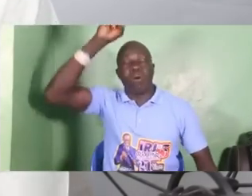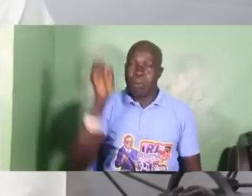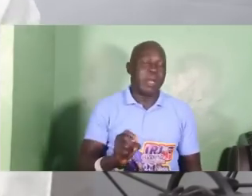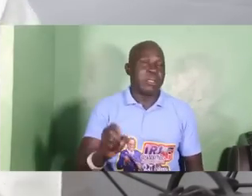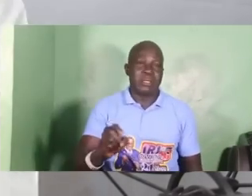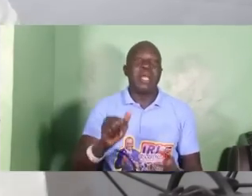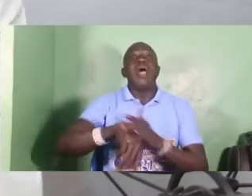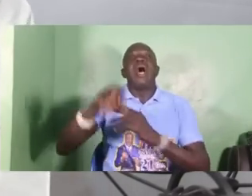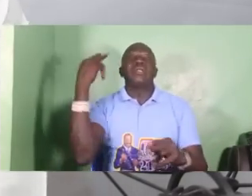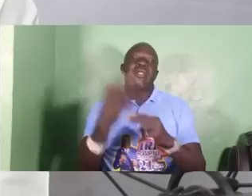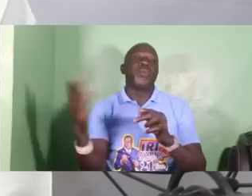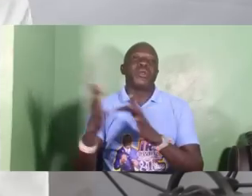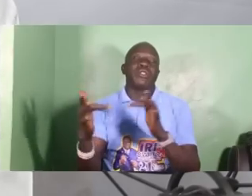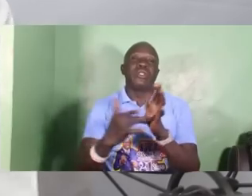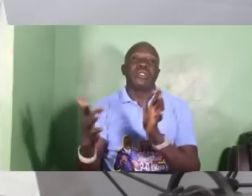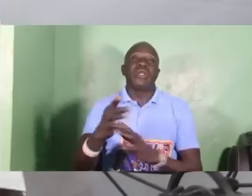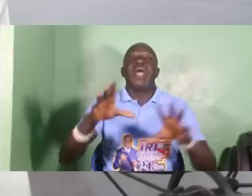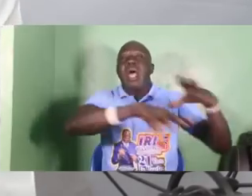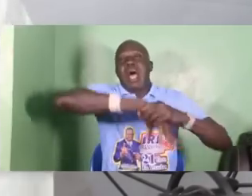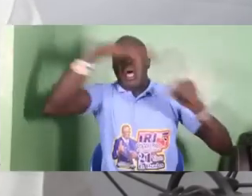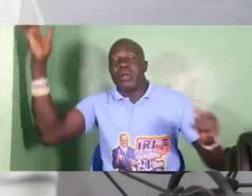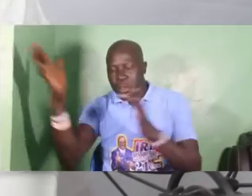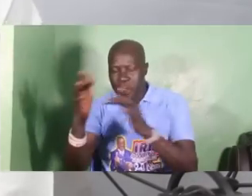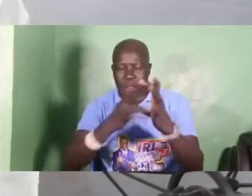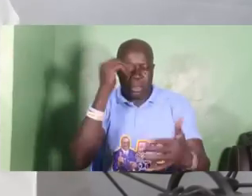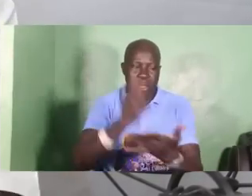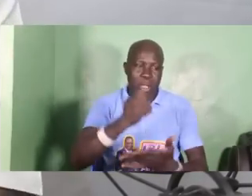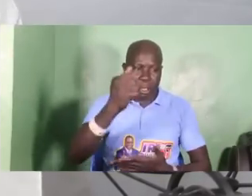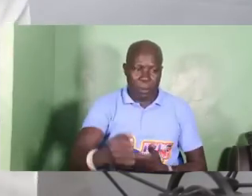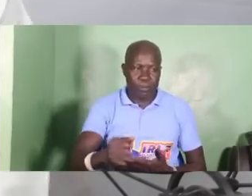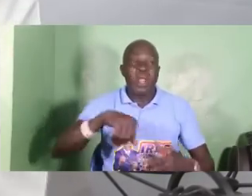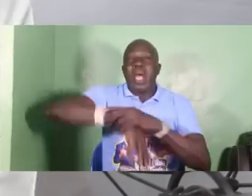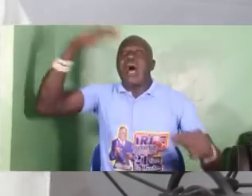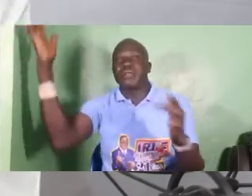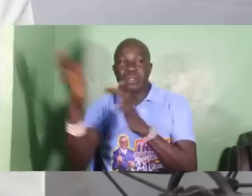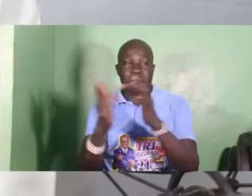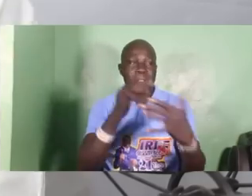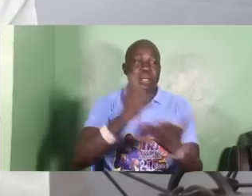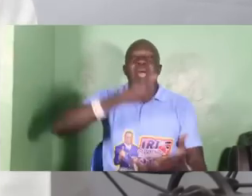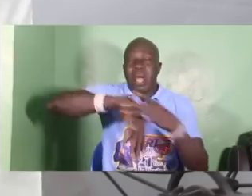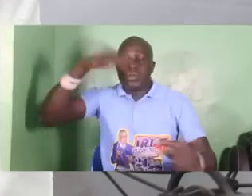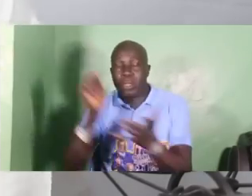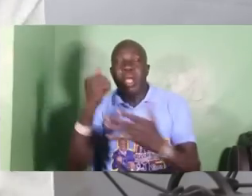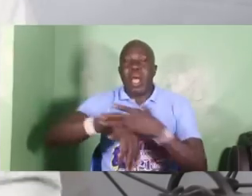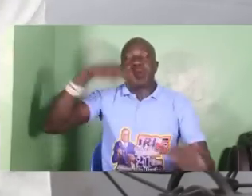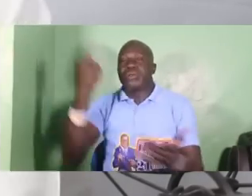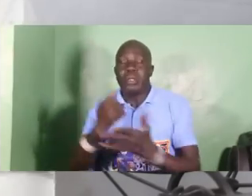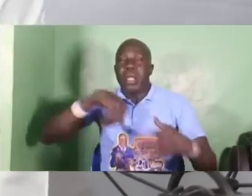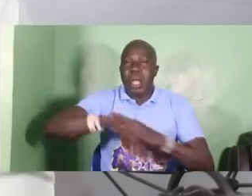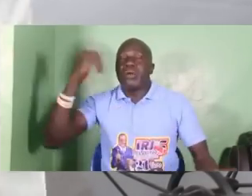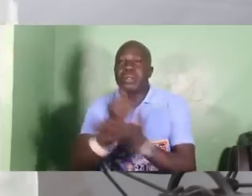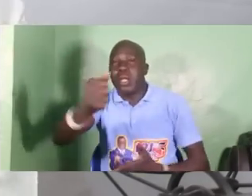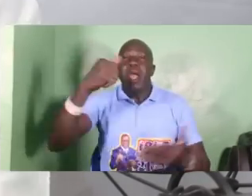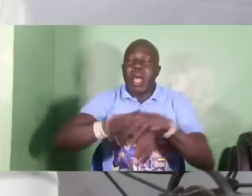I authorize in the name of Jesus. Get out. Get out. Get out. Get out. Get